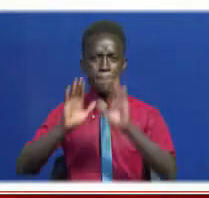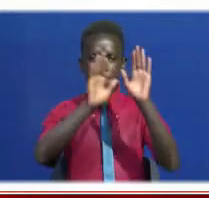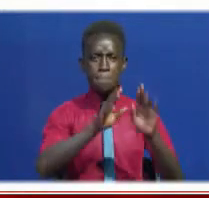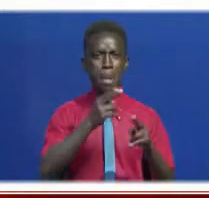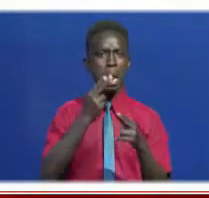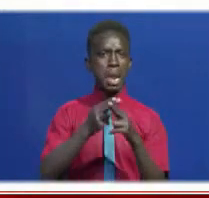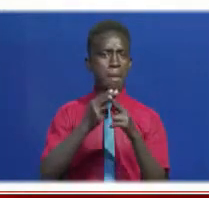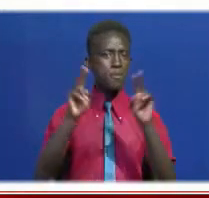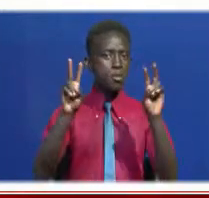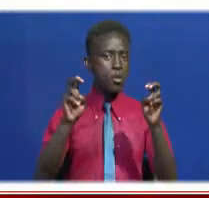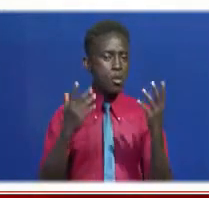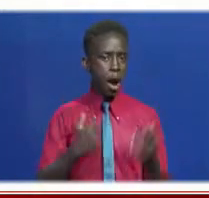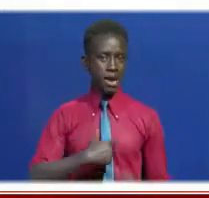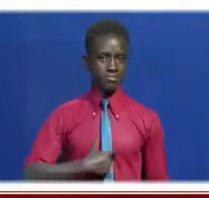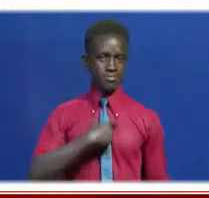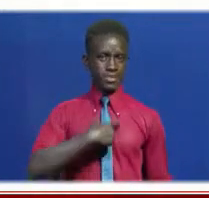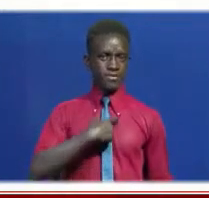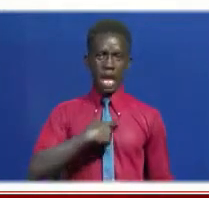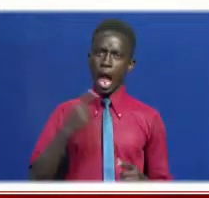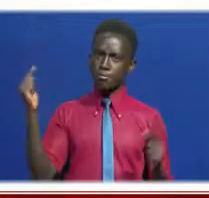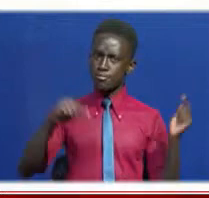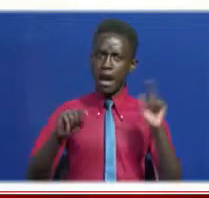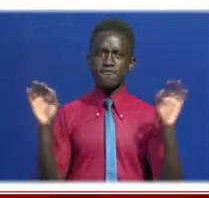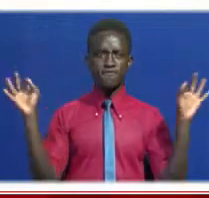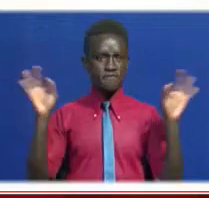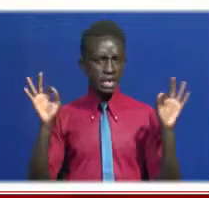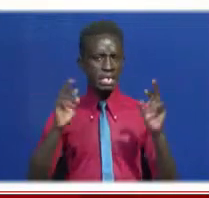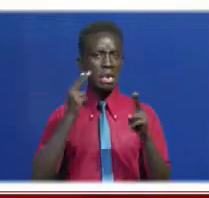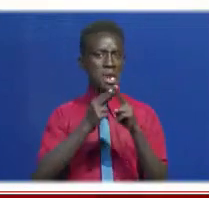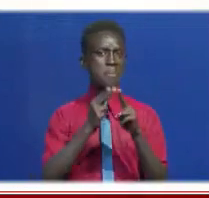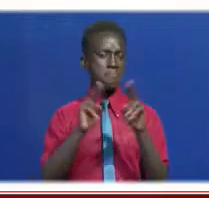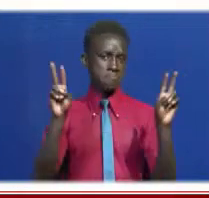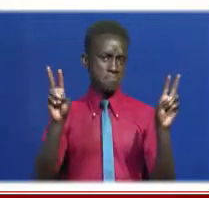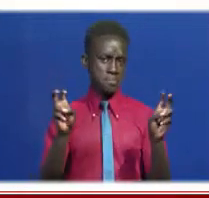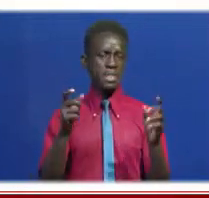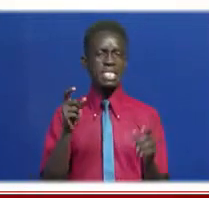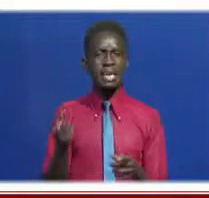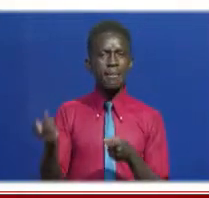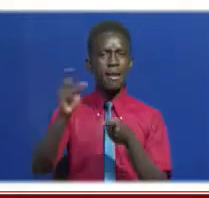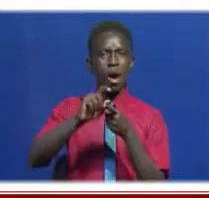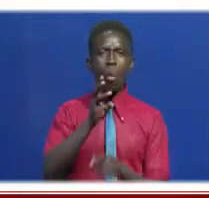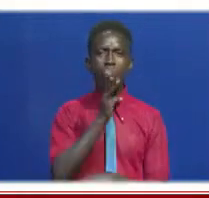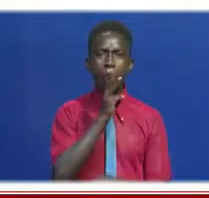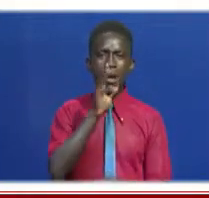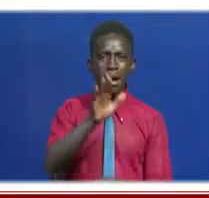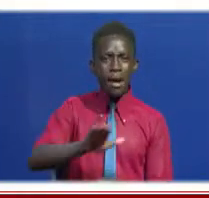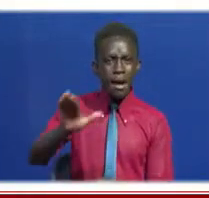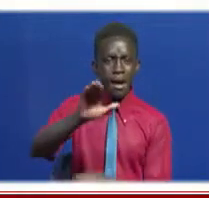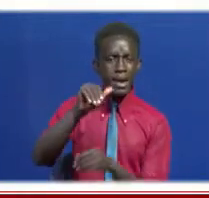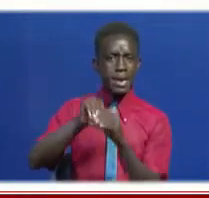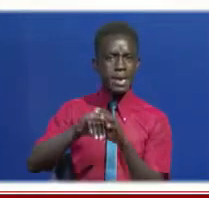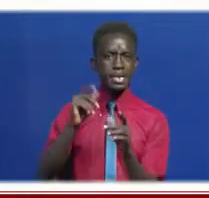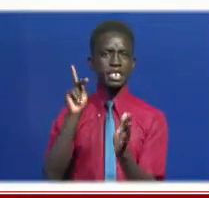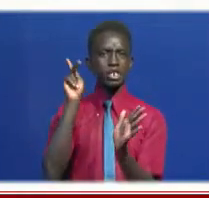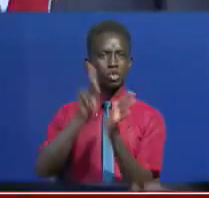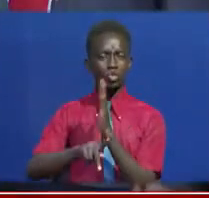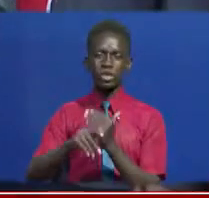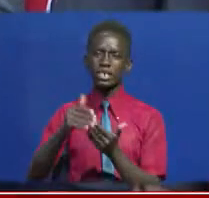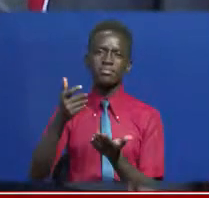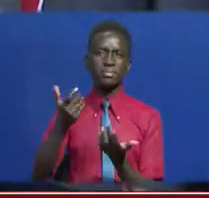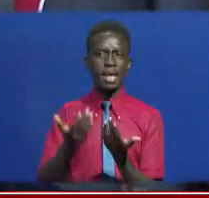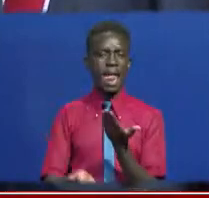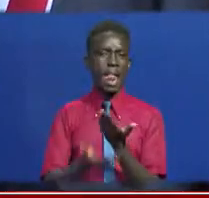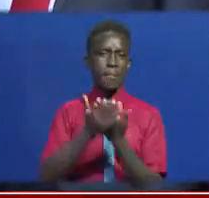government of Kitui also resolved to increase the number of water ponds in Kitui to help reduce human-wildlife conflict.